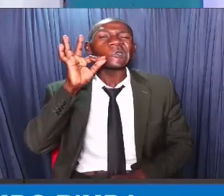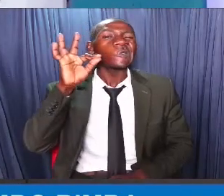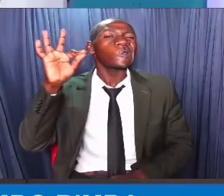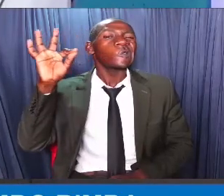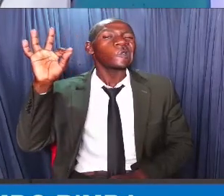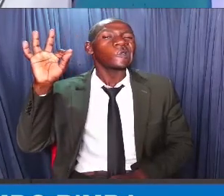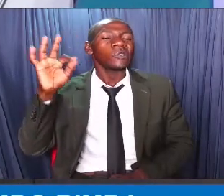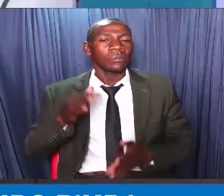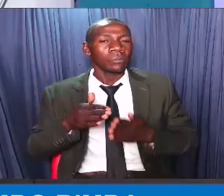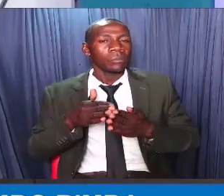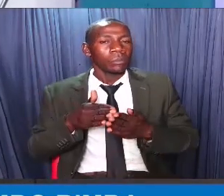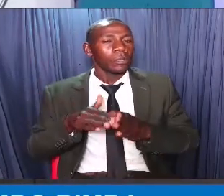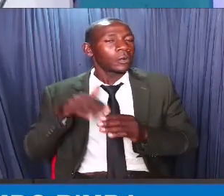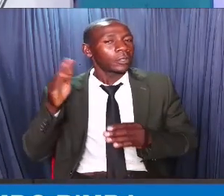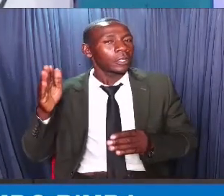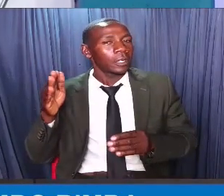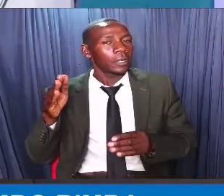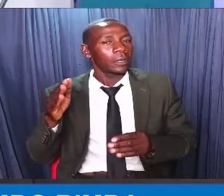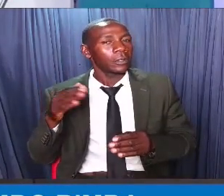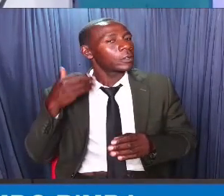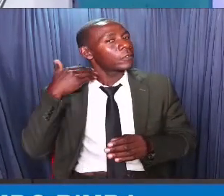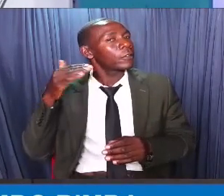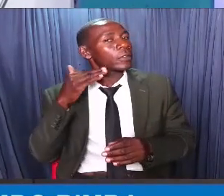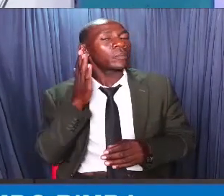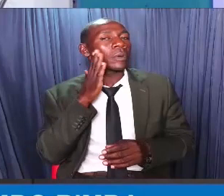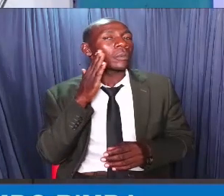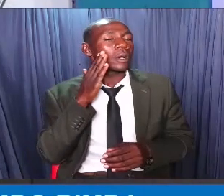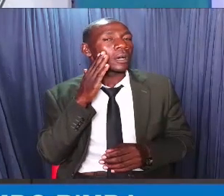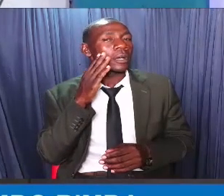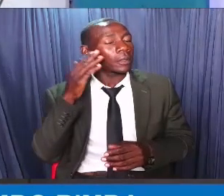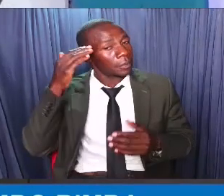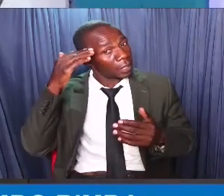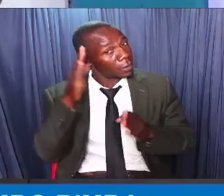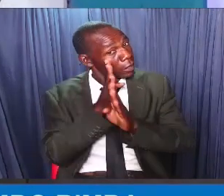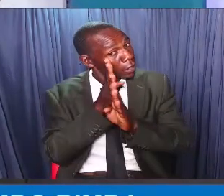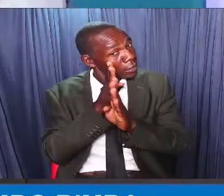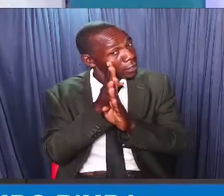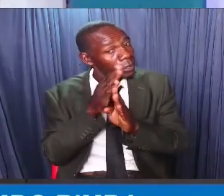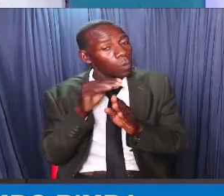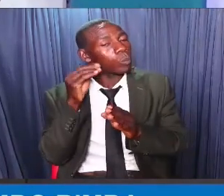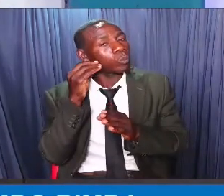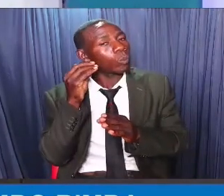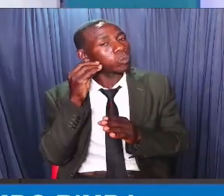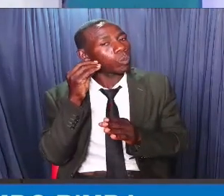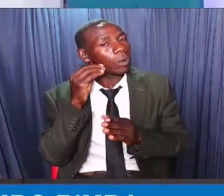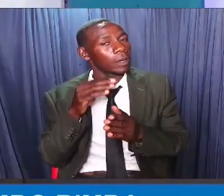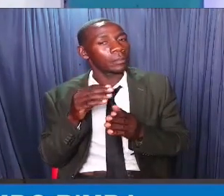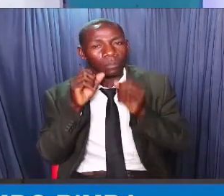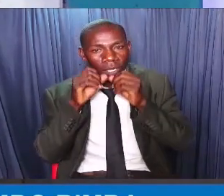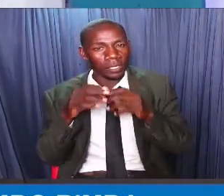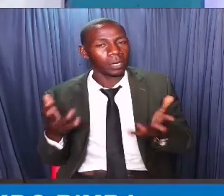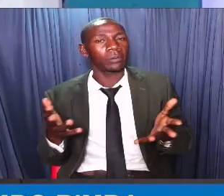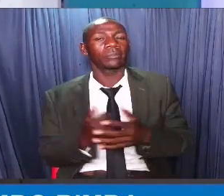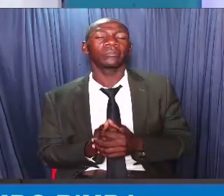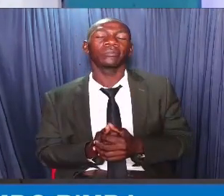mpango ya kando. You go to affairs out of hivyo marriage. Hivyo unadharau mamako. That way. Hata kama hajui. Even if he doesn't know. Utabarikiwaje? How will you be